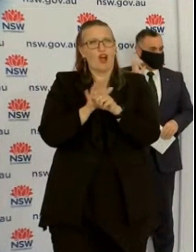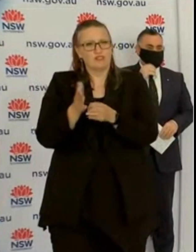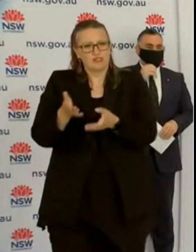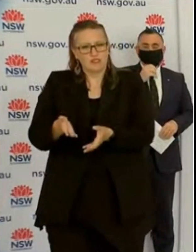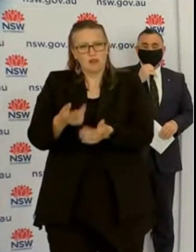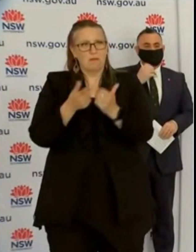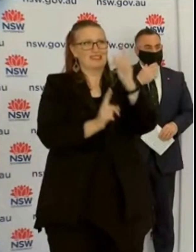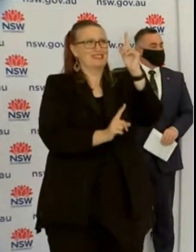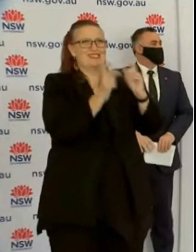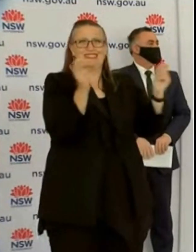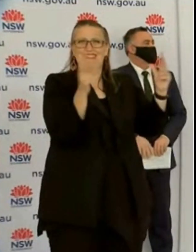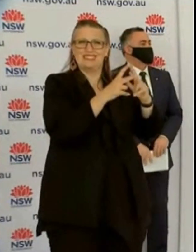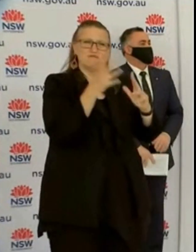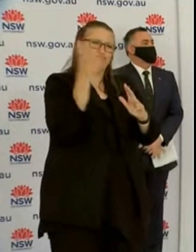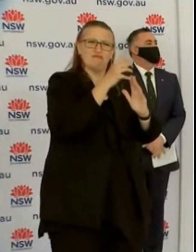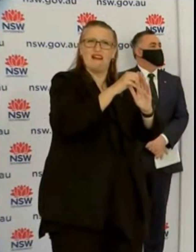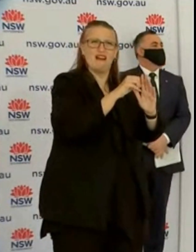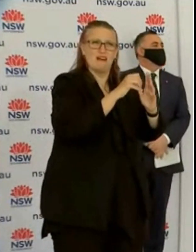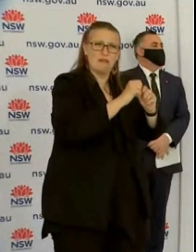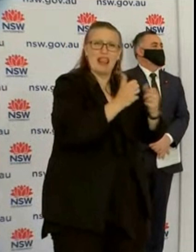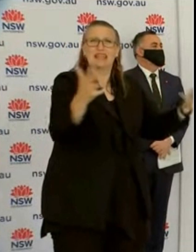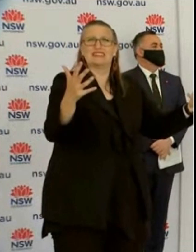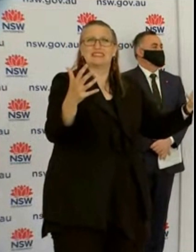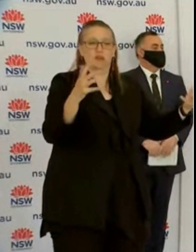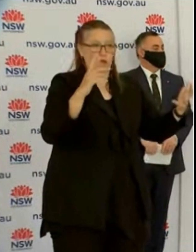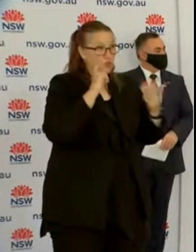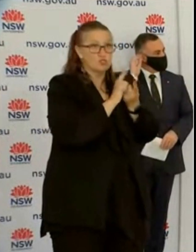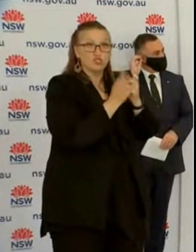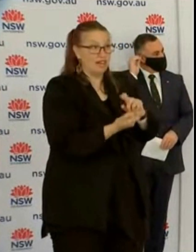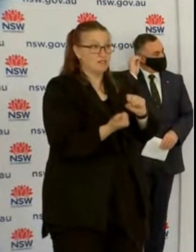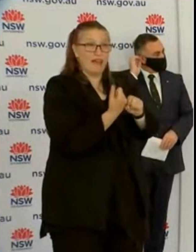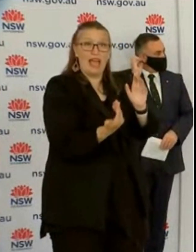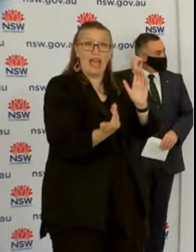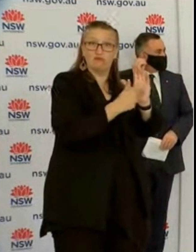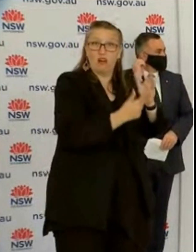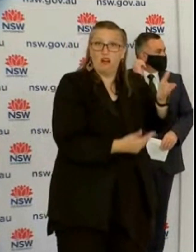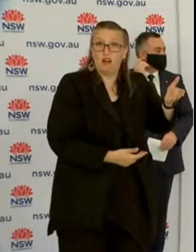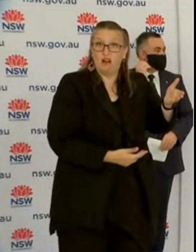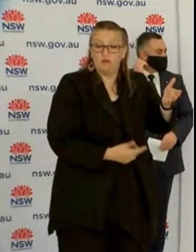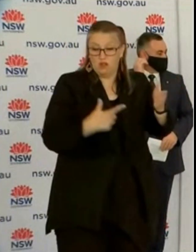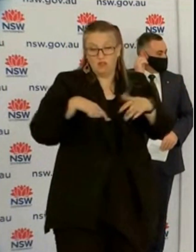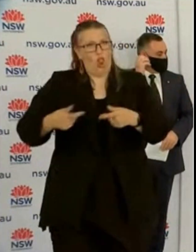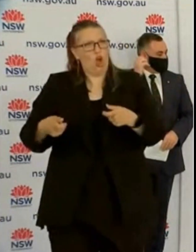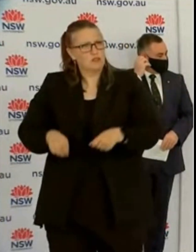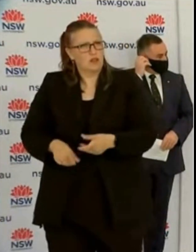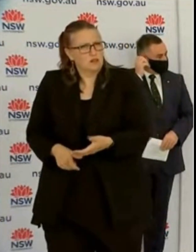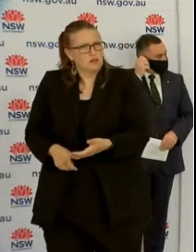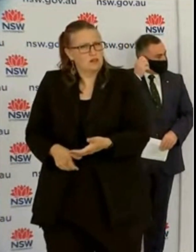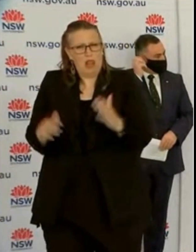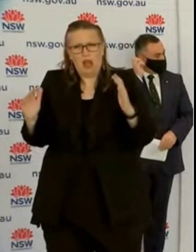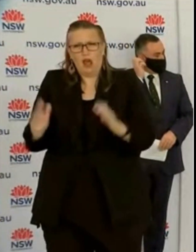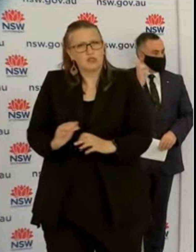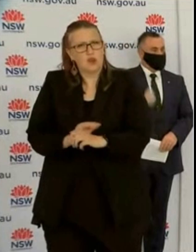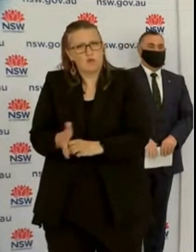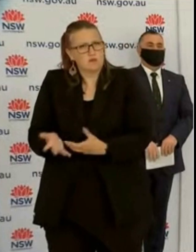all, but they're in a hard lockdown and the City of Sydney is not. When are we going to see that updating and some released? And well, it's important to note that